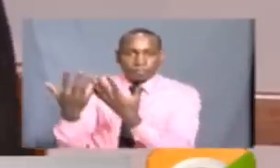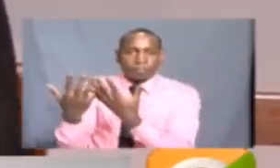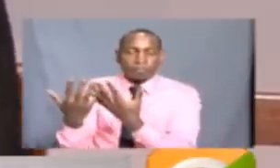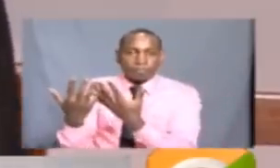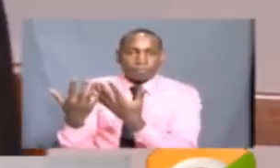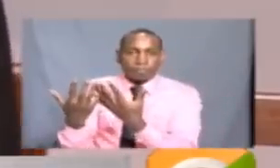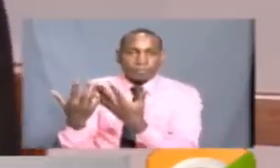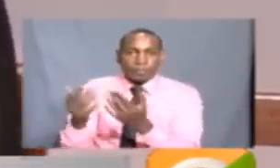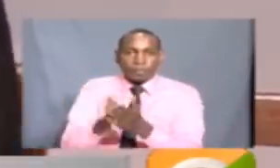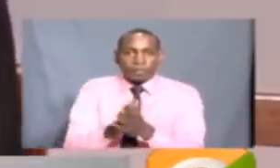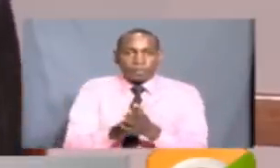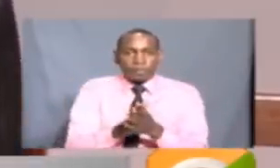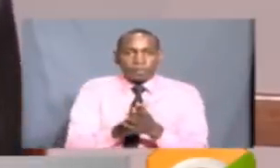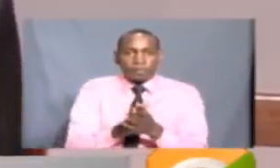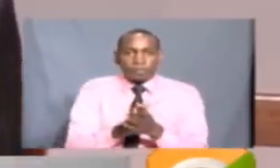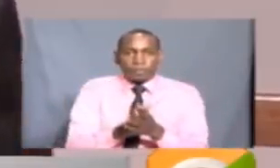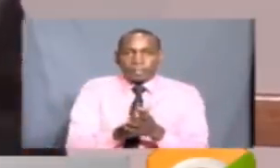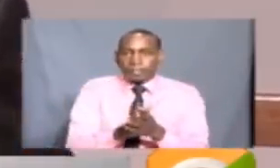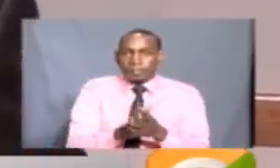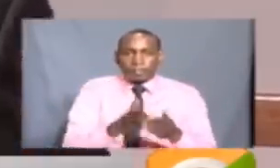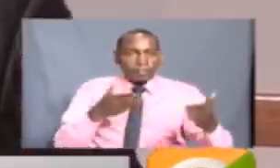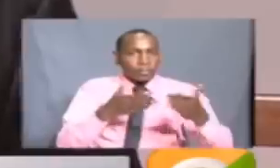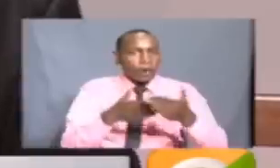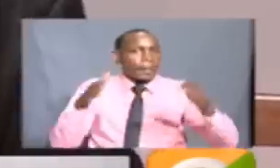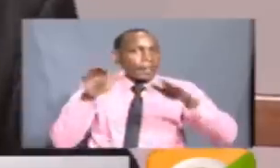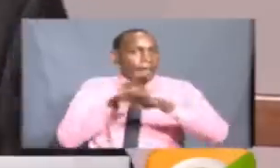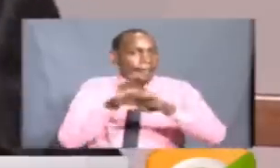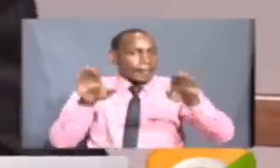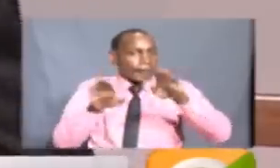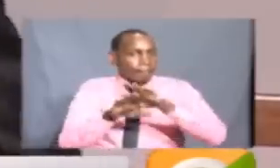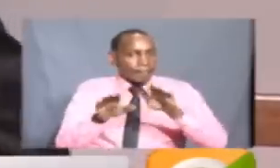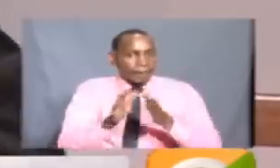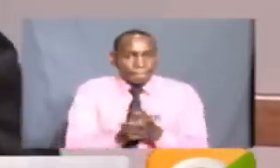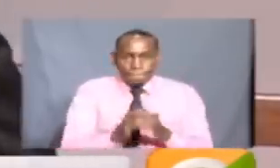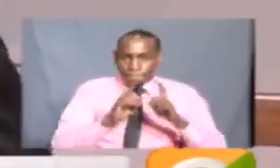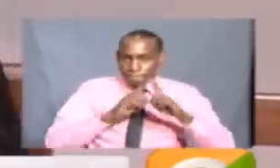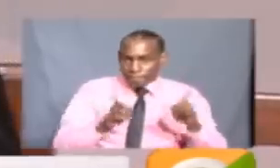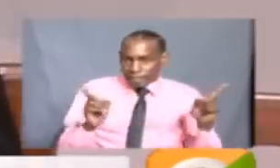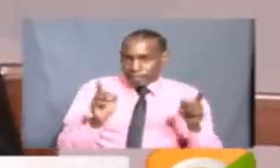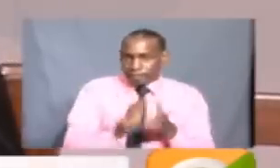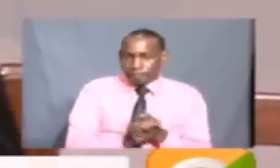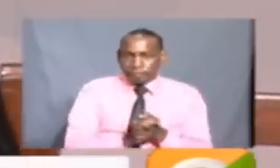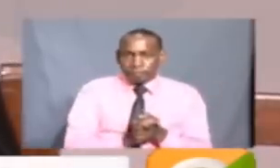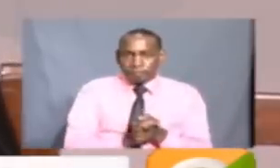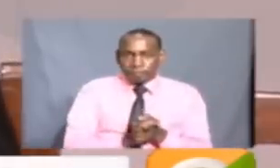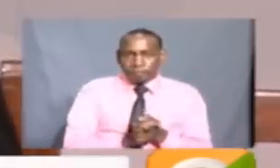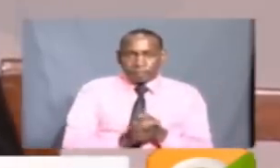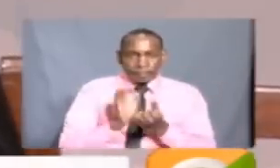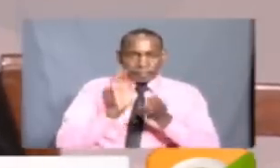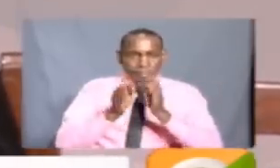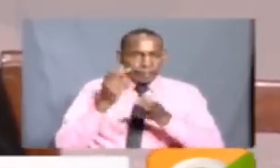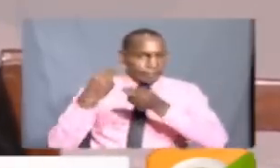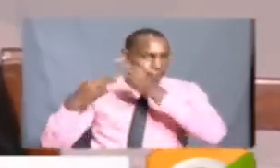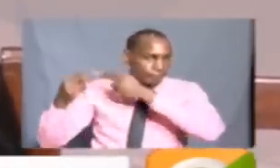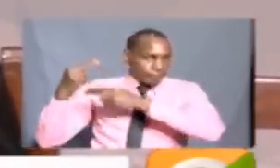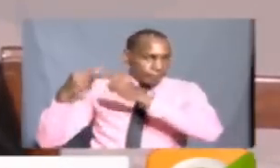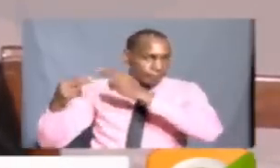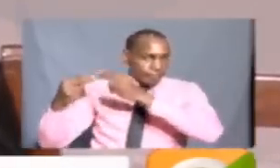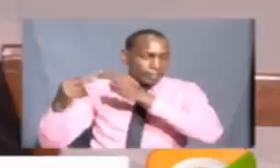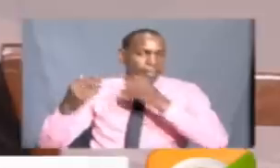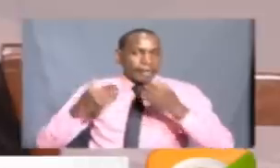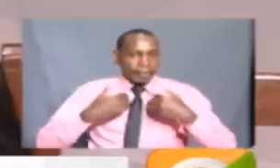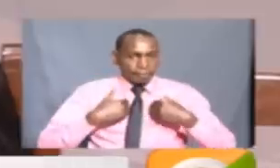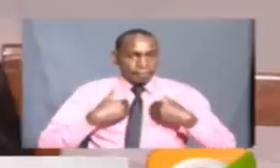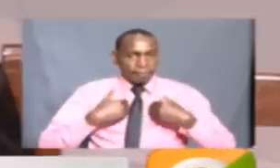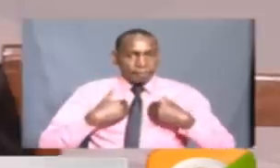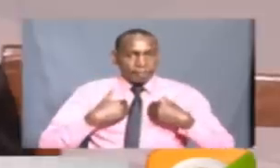and stopping life and paralyzing everything. But if the grain of history is anything to go by, they